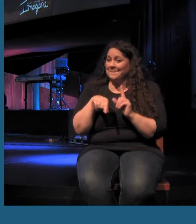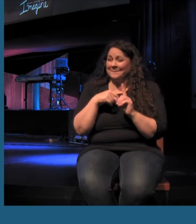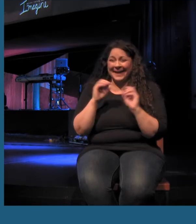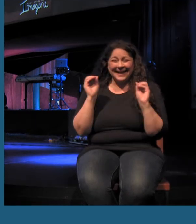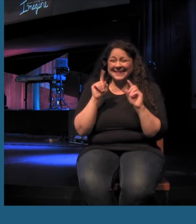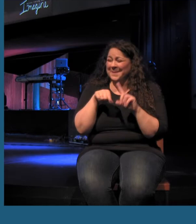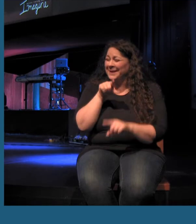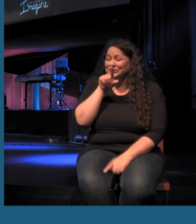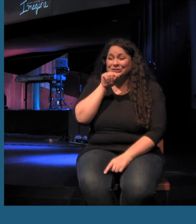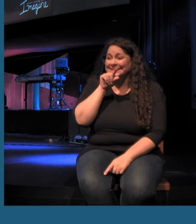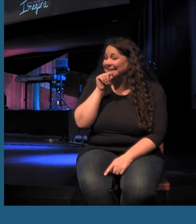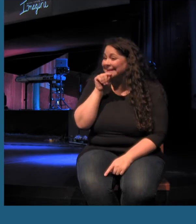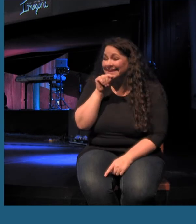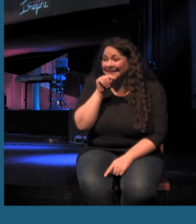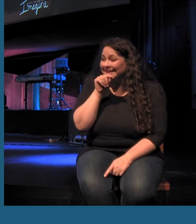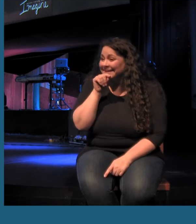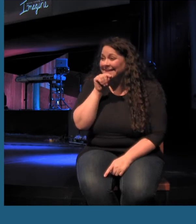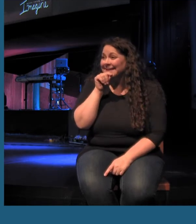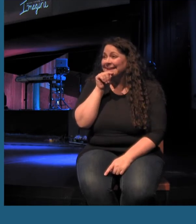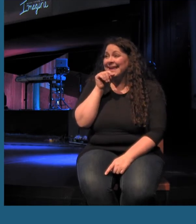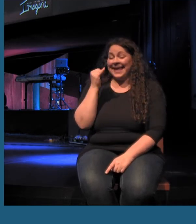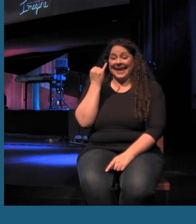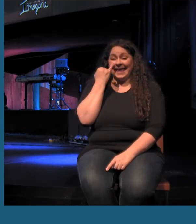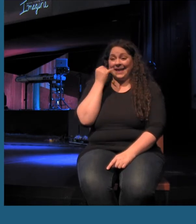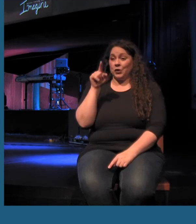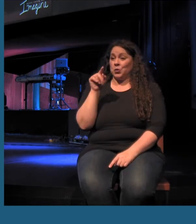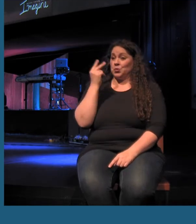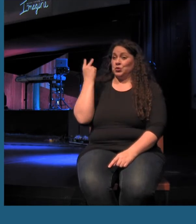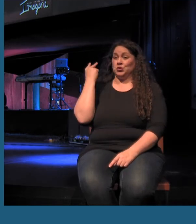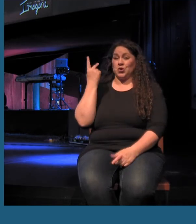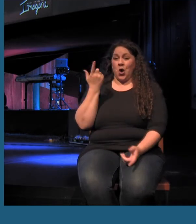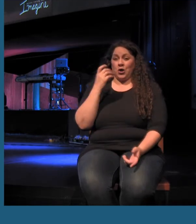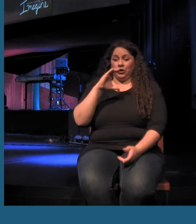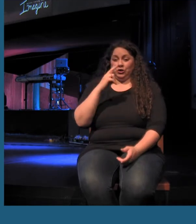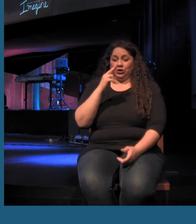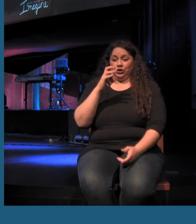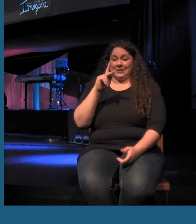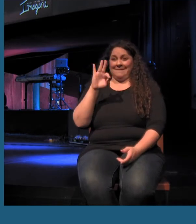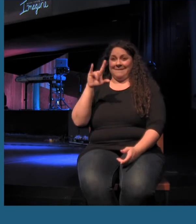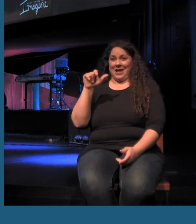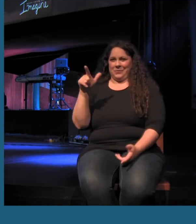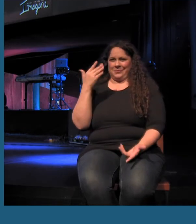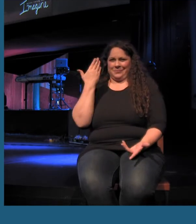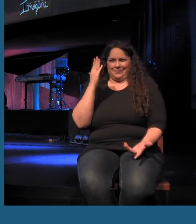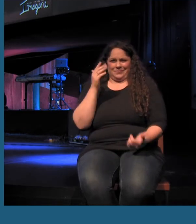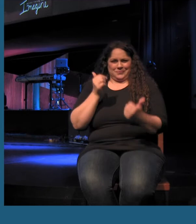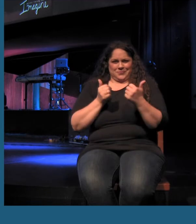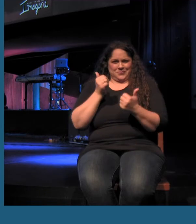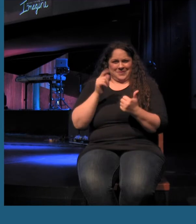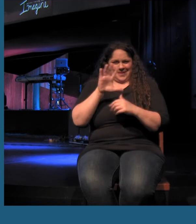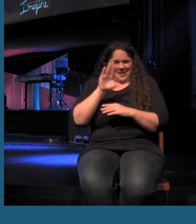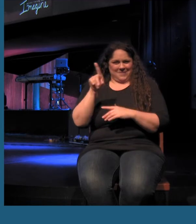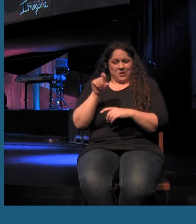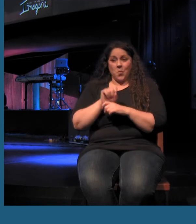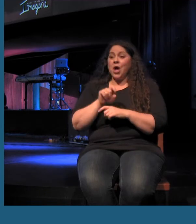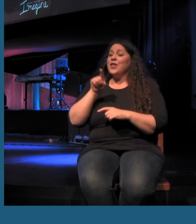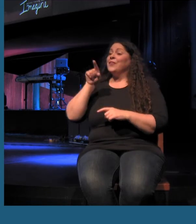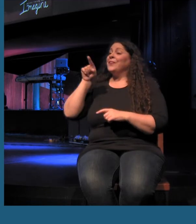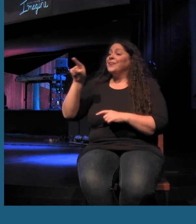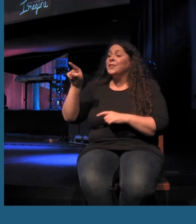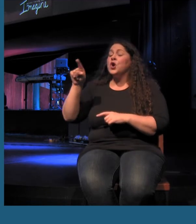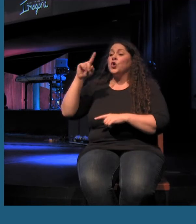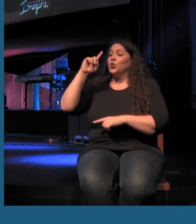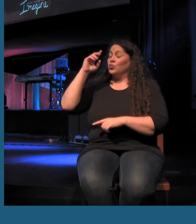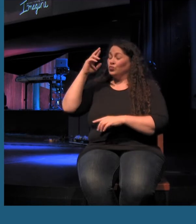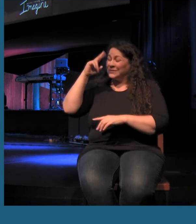We don't even know, I mean, if you just saw this, you wouldn't even know what industry they're in. Their reason for existence